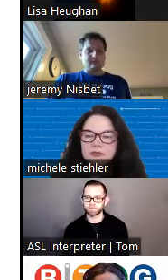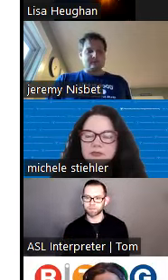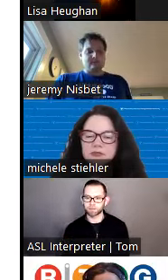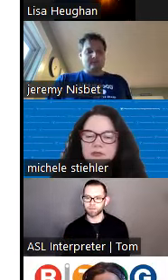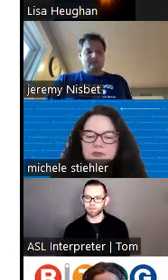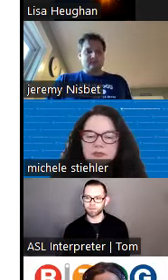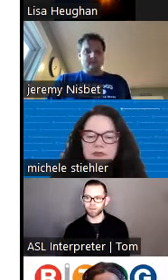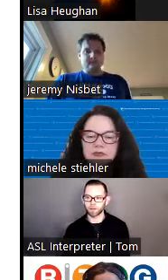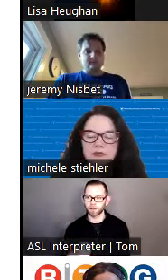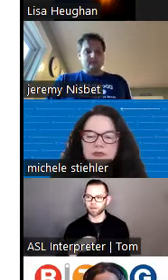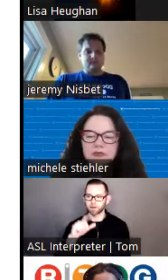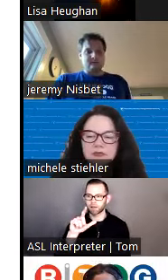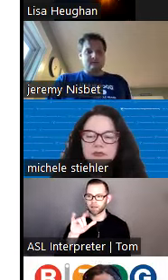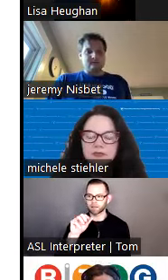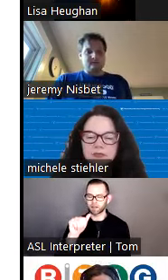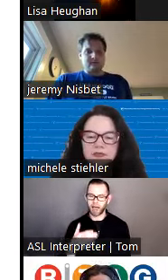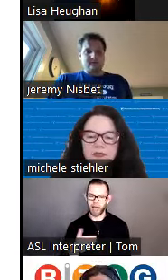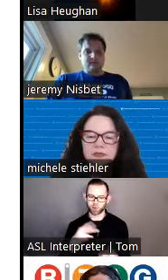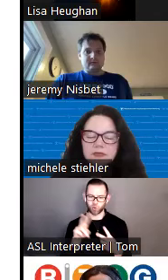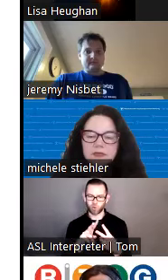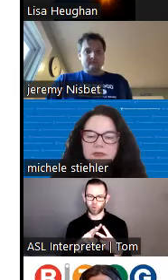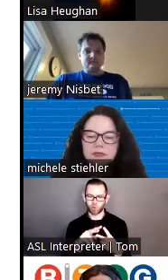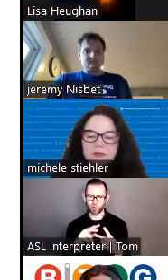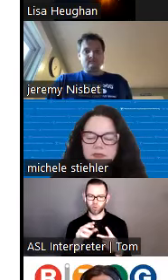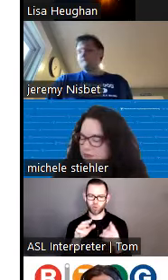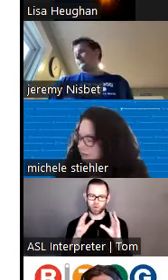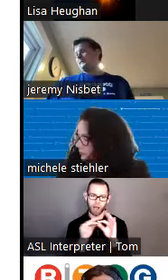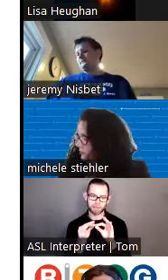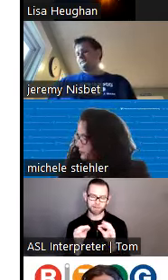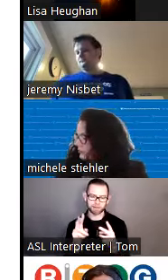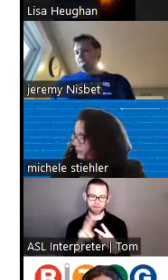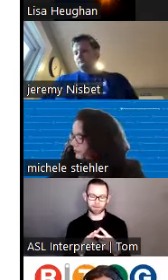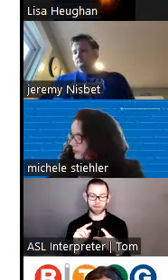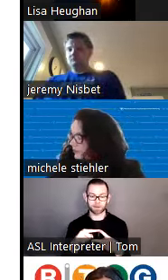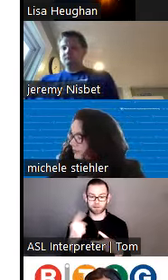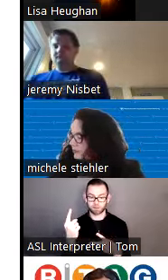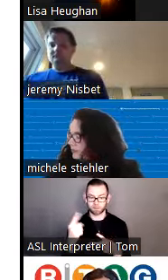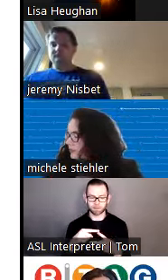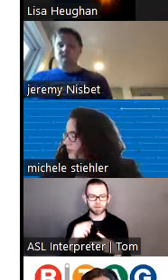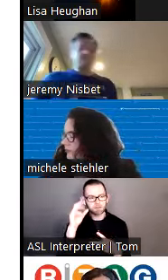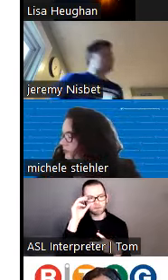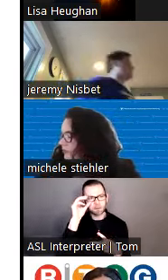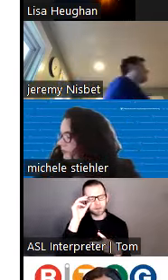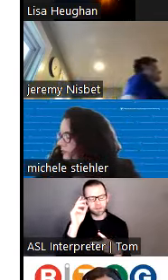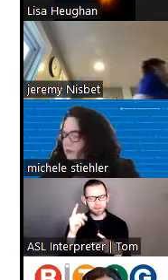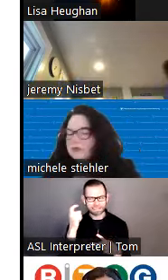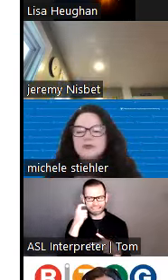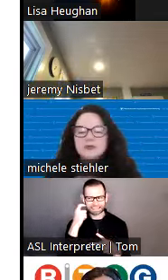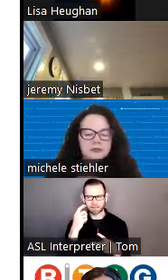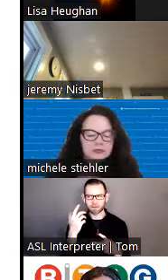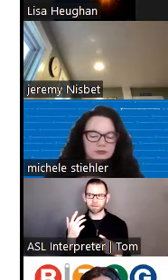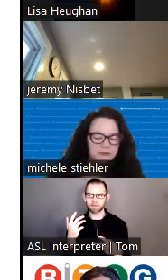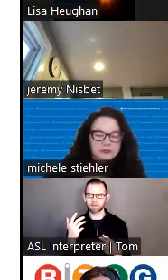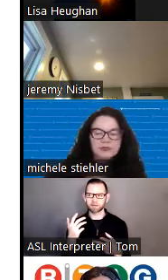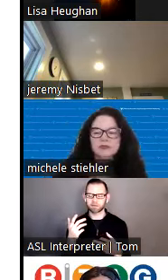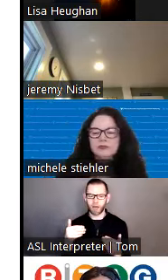So it's sort of, I have a two-part commentary. One is lately I'll have a